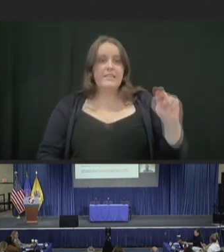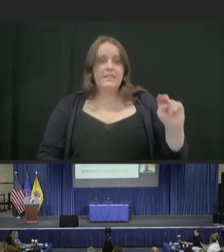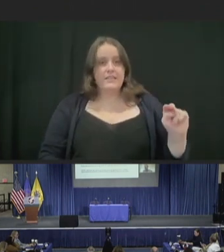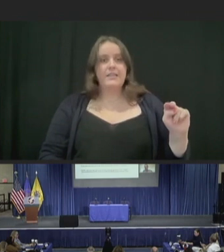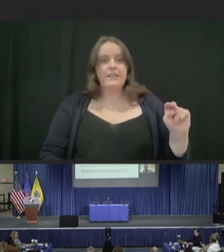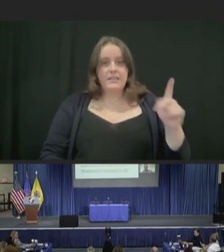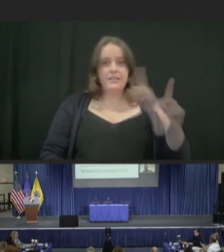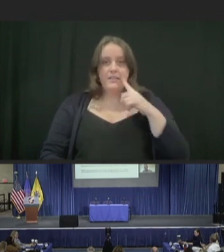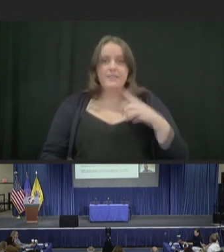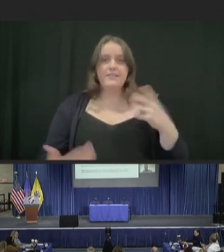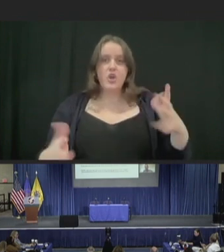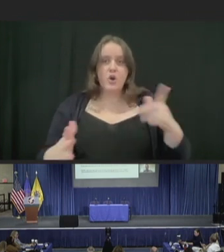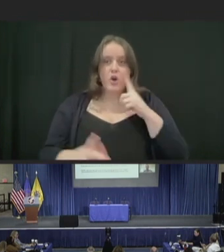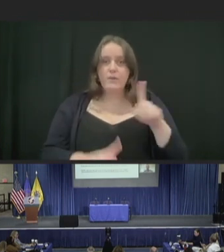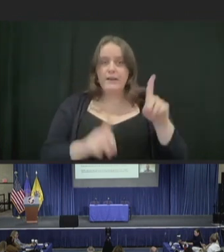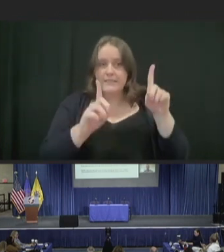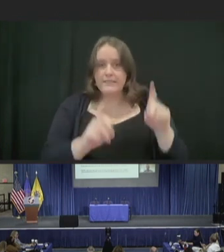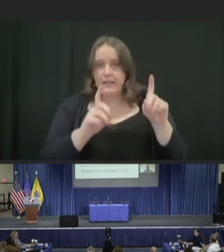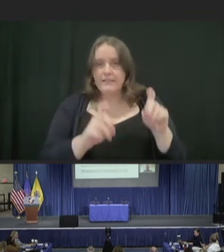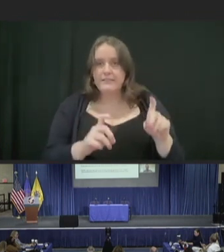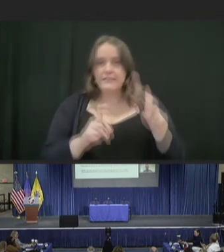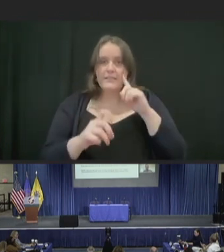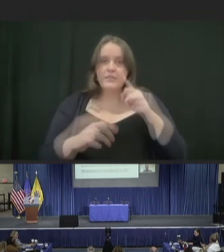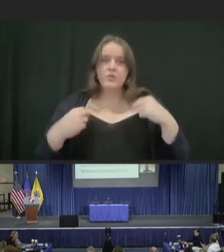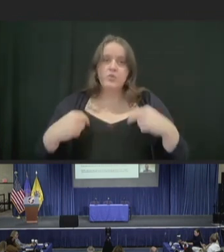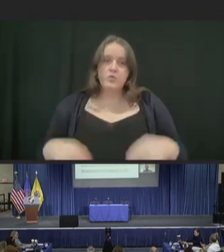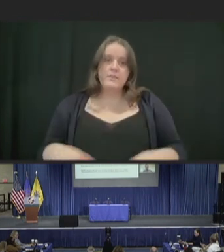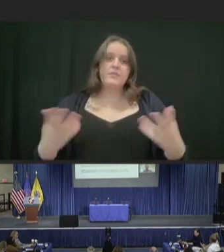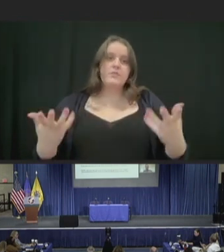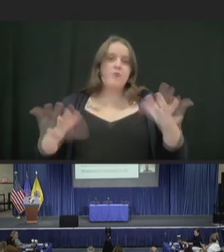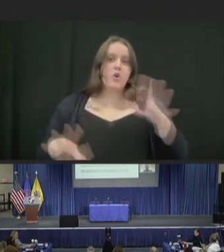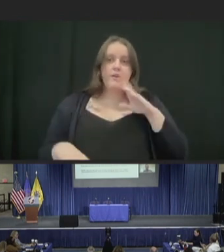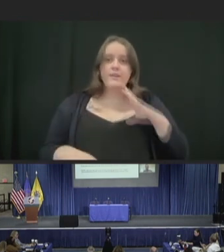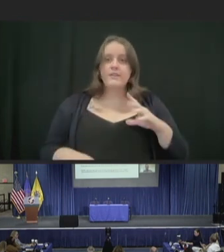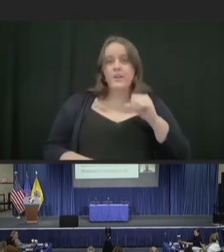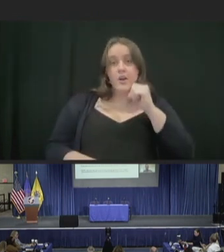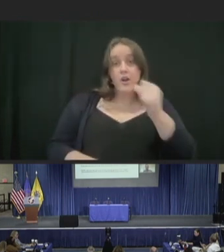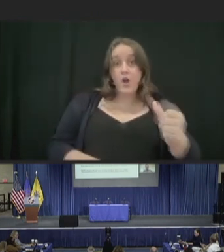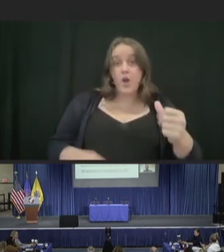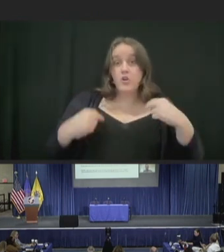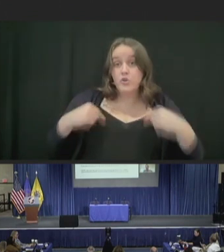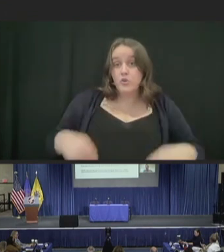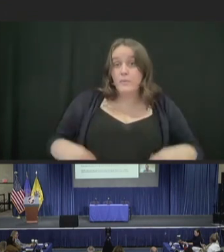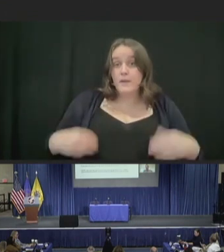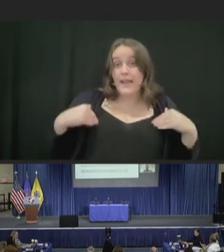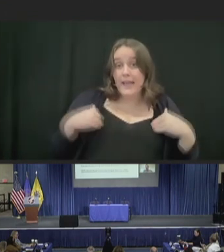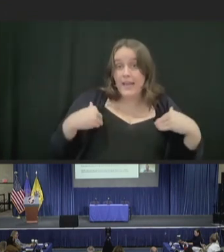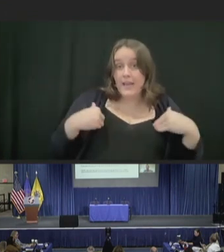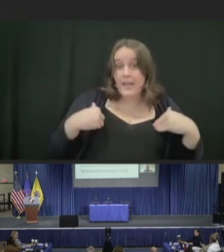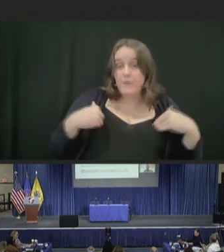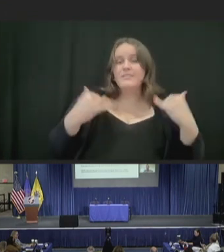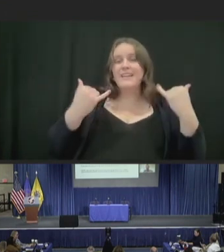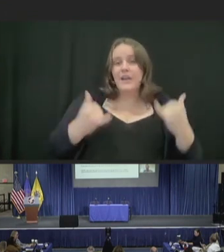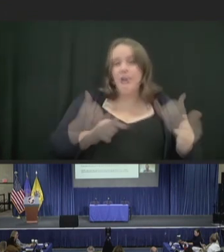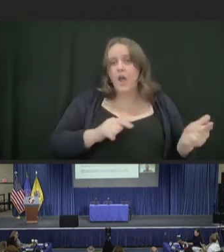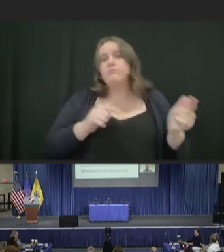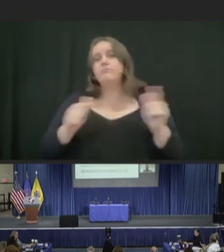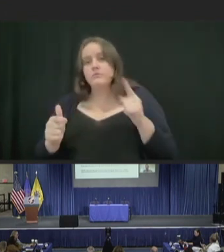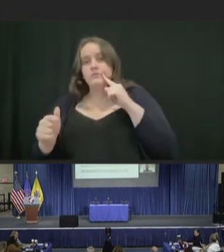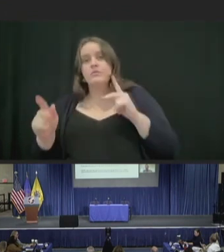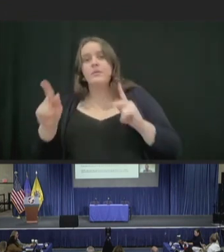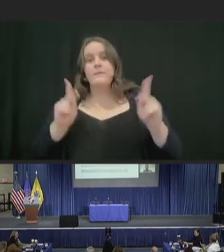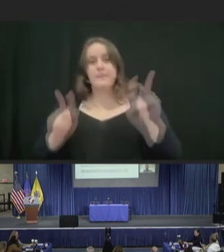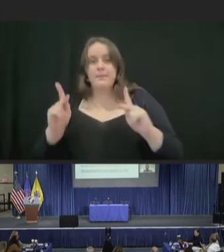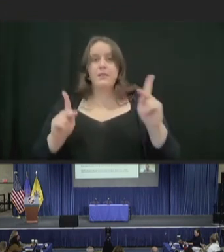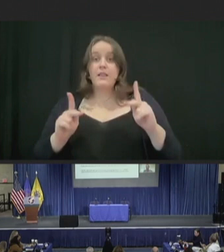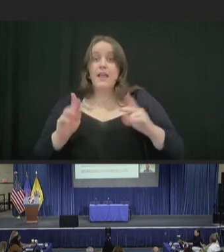what I described in non-human primates we're doing in humans. That's happening right now, both an escalating dose that I